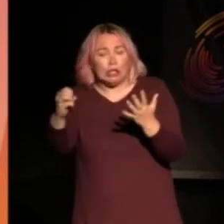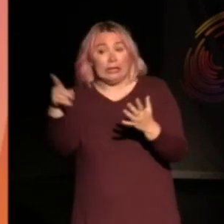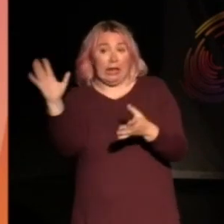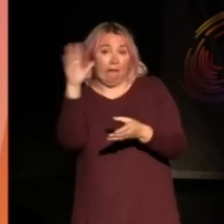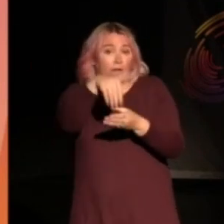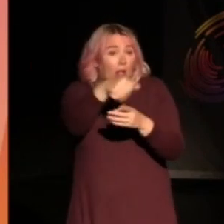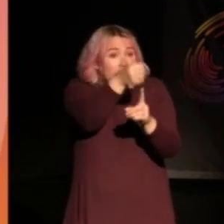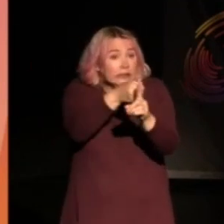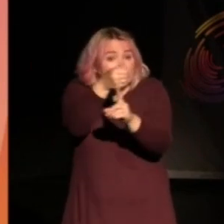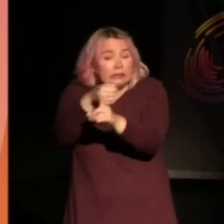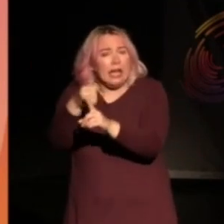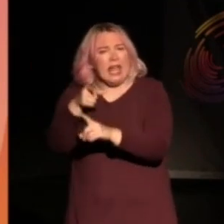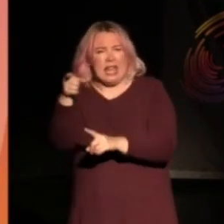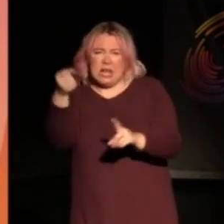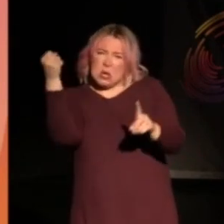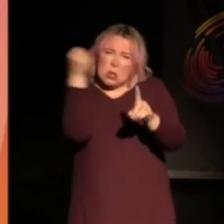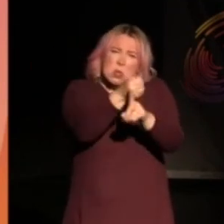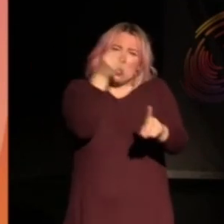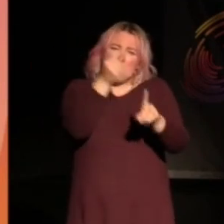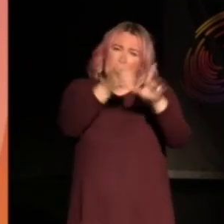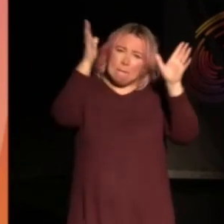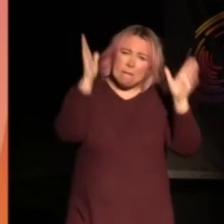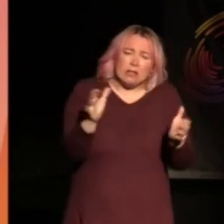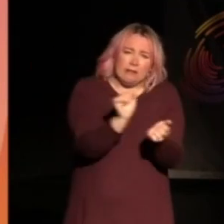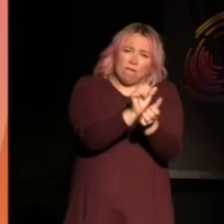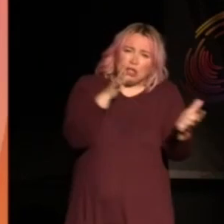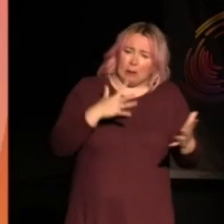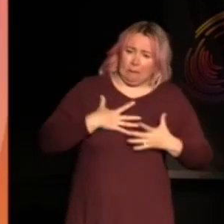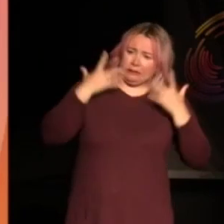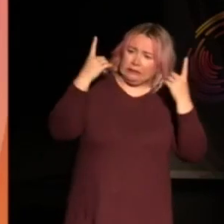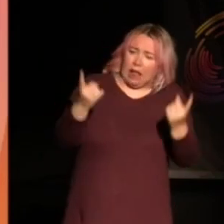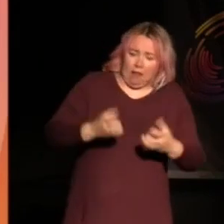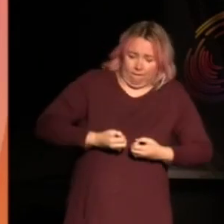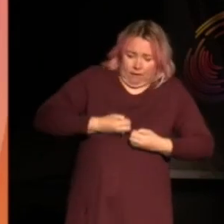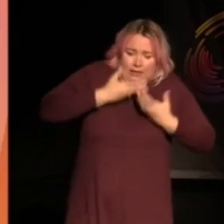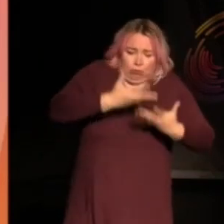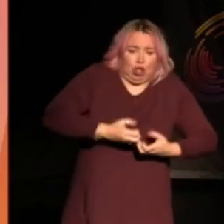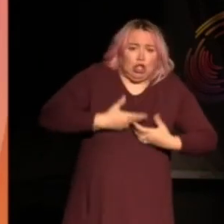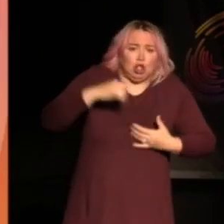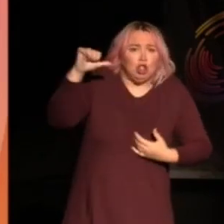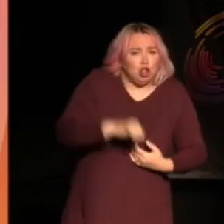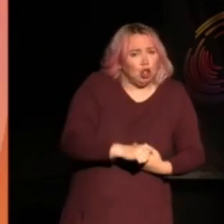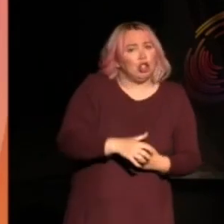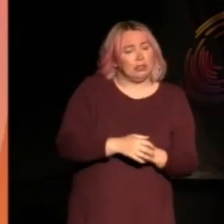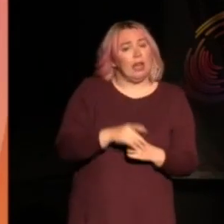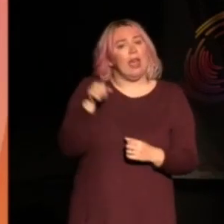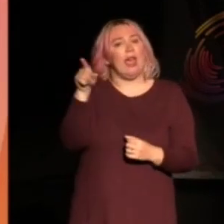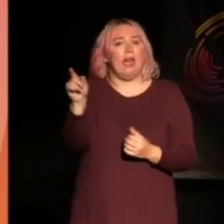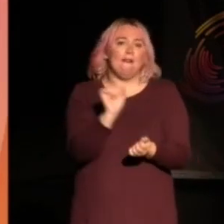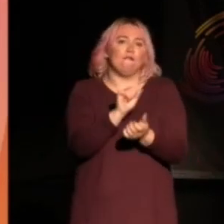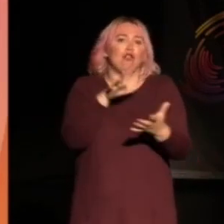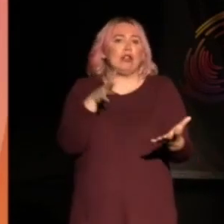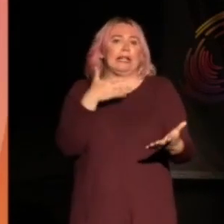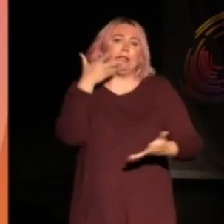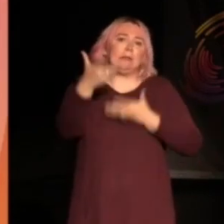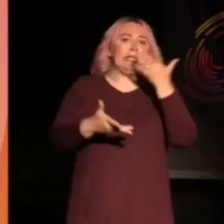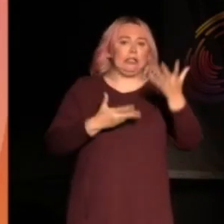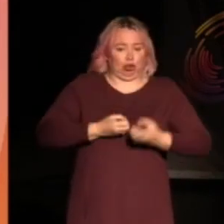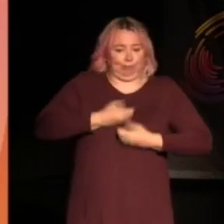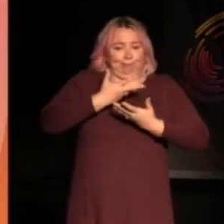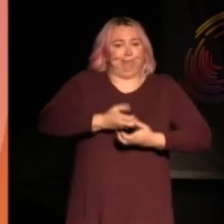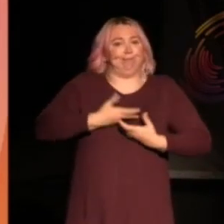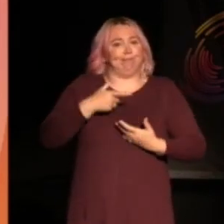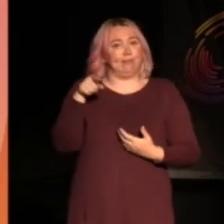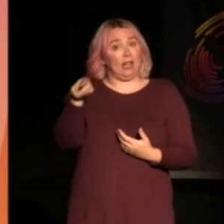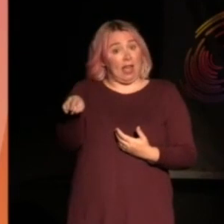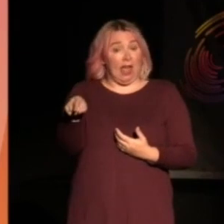for the right to free expression, something that formed part of his 1939 Declaration of Rights. His free speech commitments within this not only informed the Universal Declaration